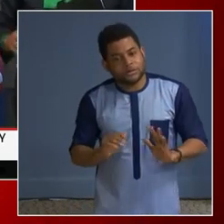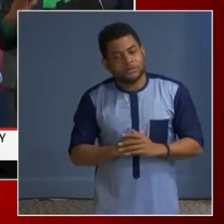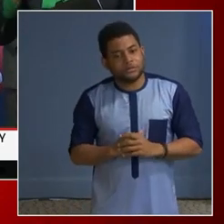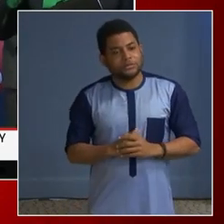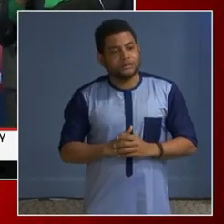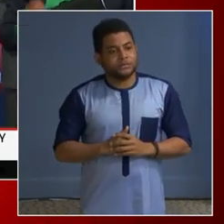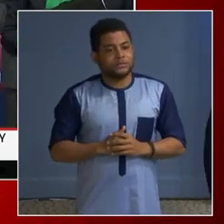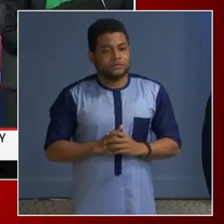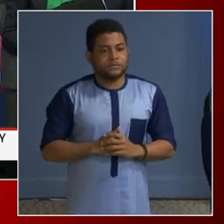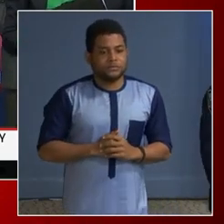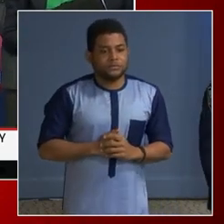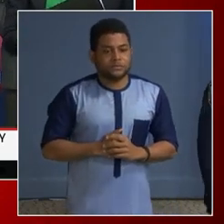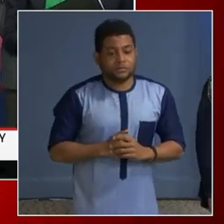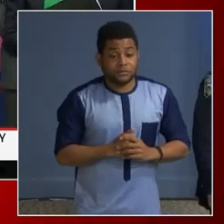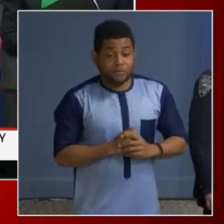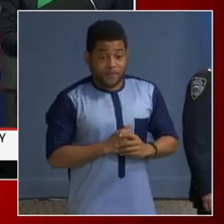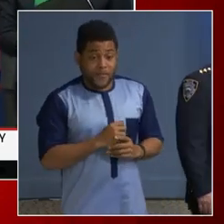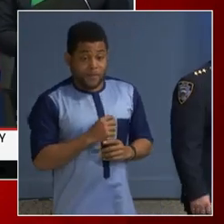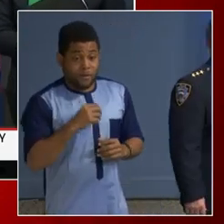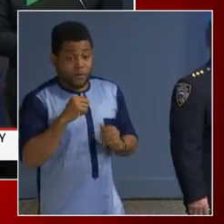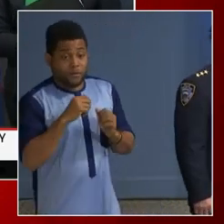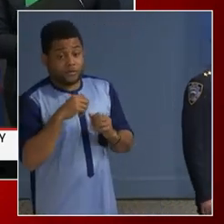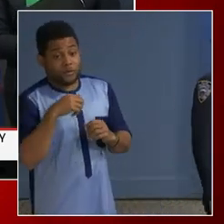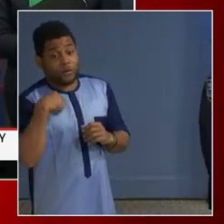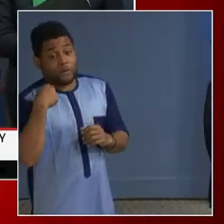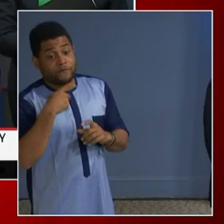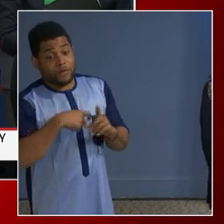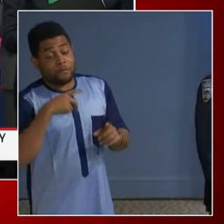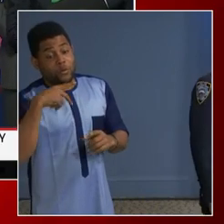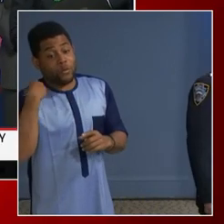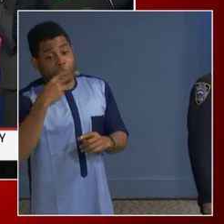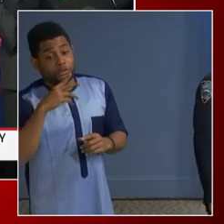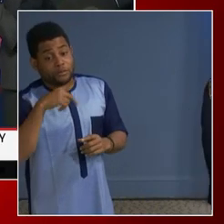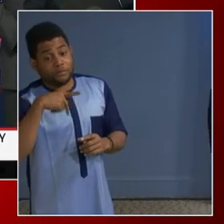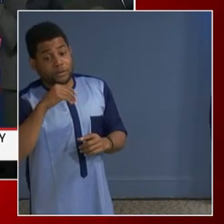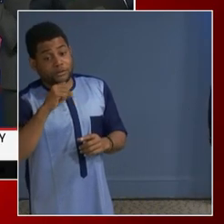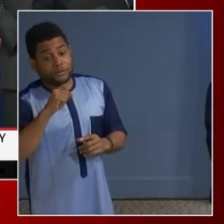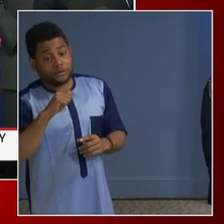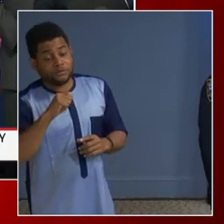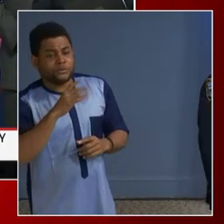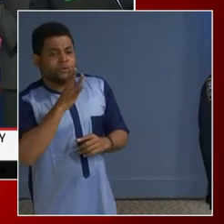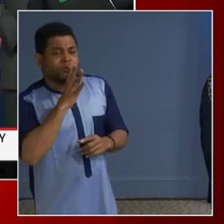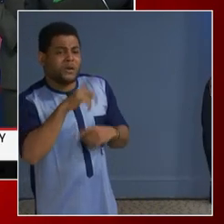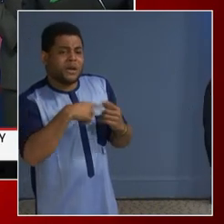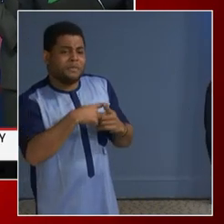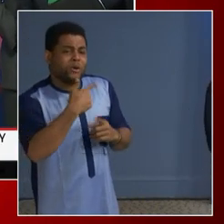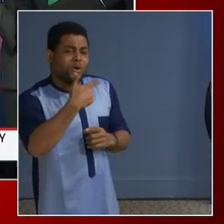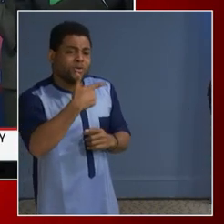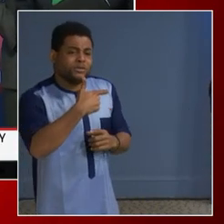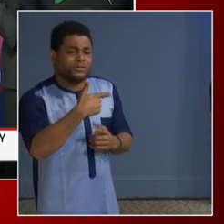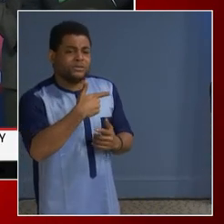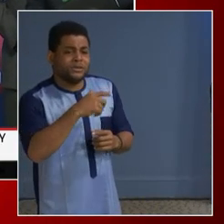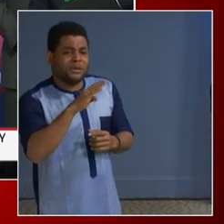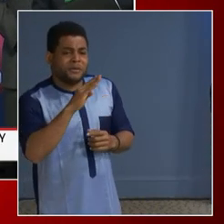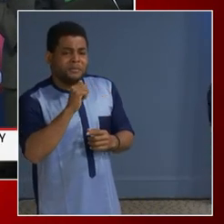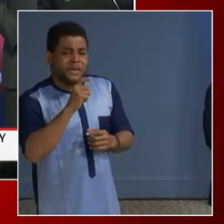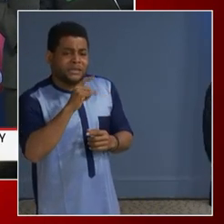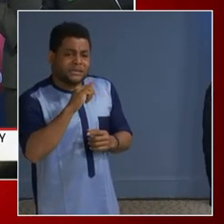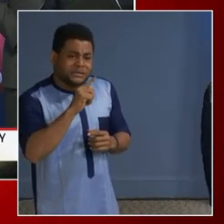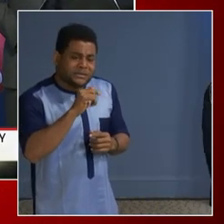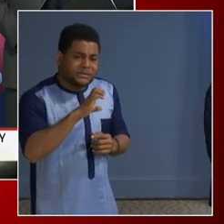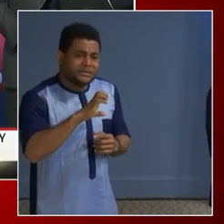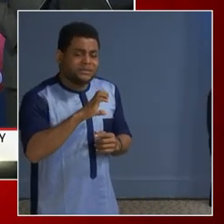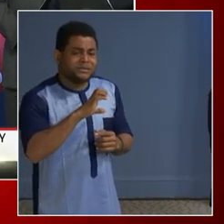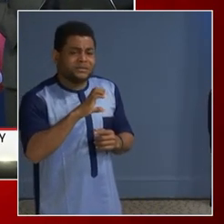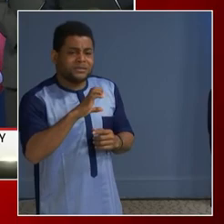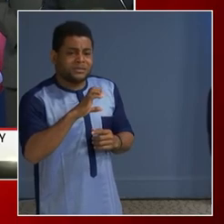With the Washington Post. I just wanted to follow up on ballistics. Have you directly linked ballistic evidence from one shooting in New York to one shooting in DC?